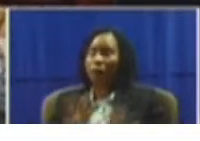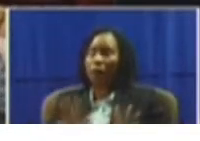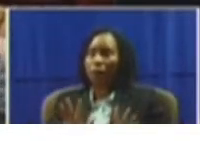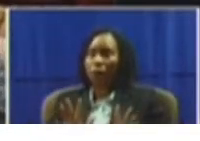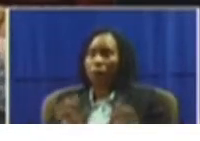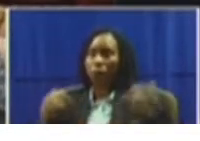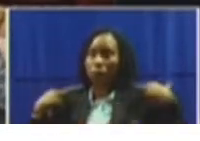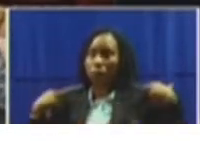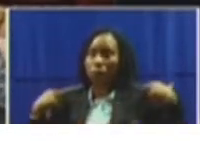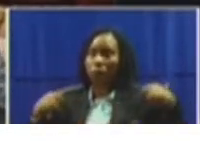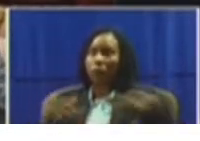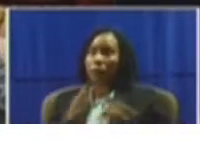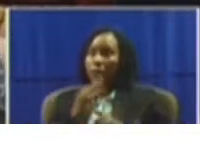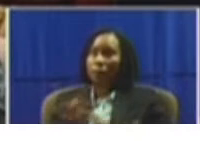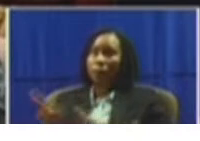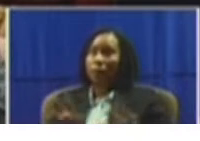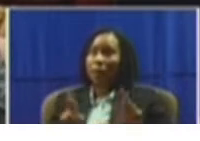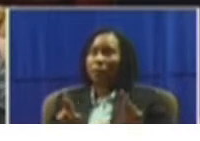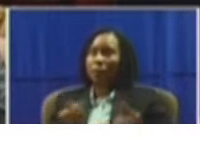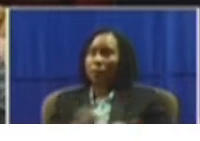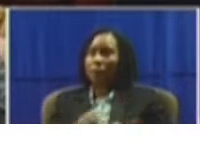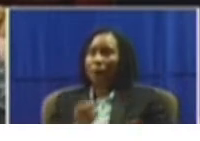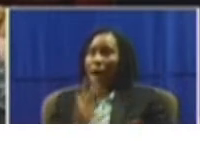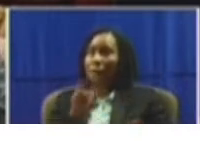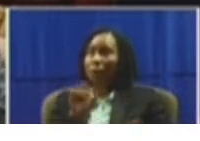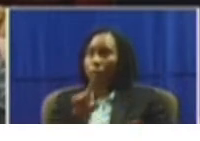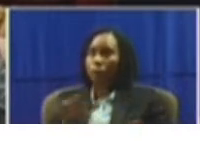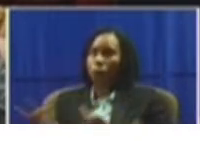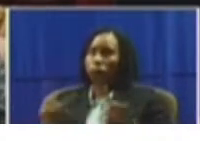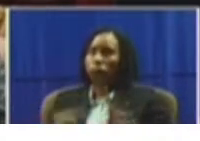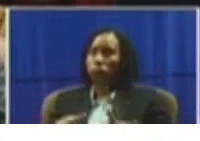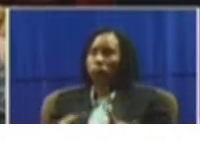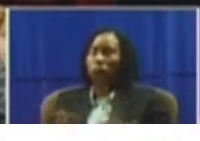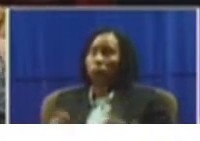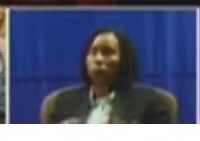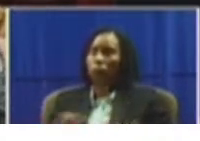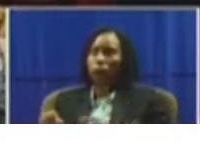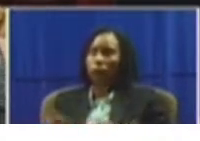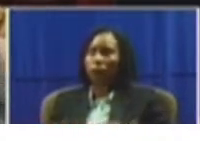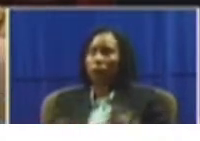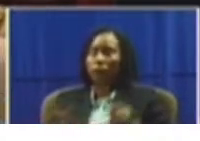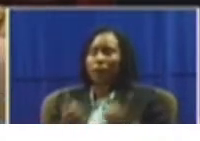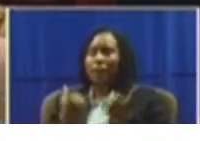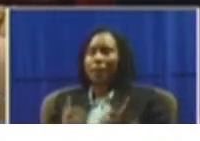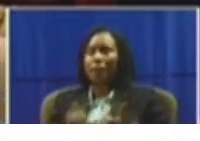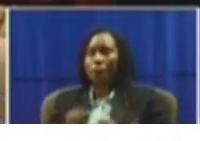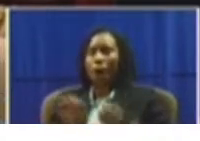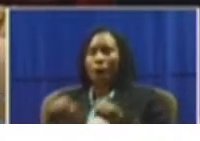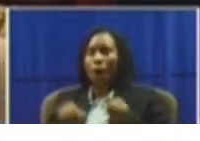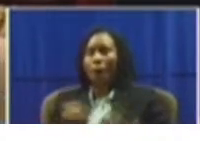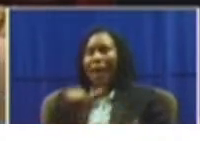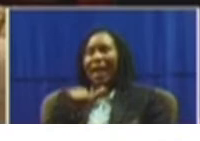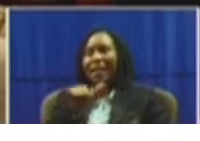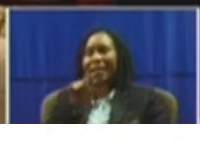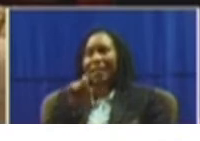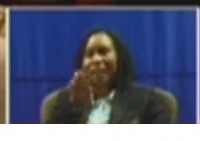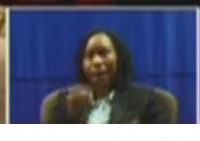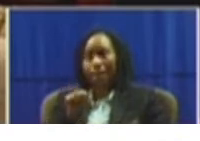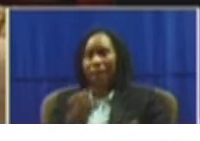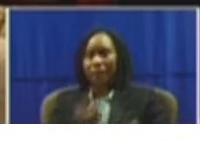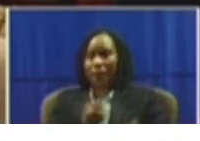Honorable members, I now allow ATM to express itself, followed by